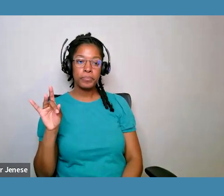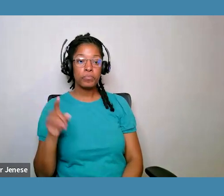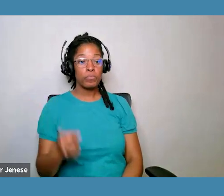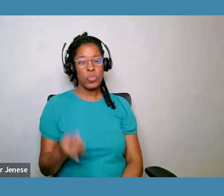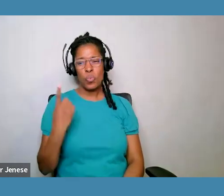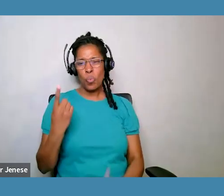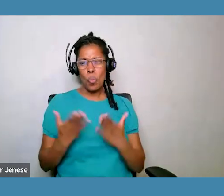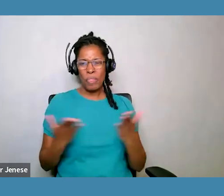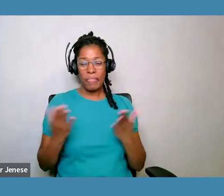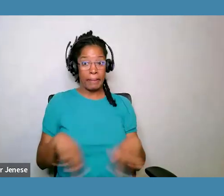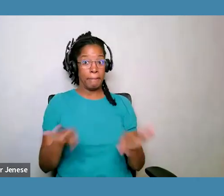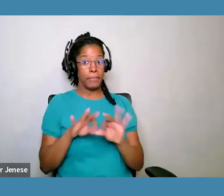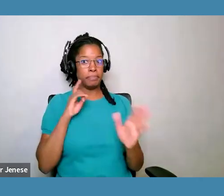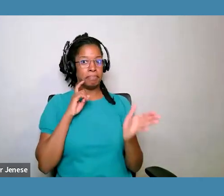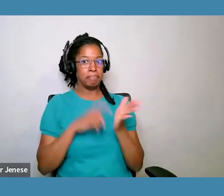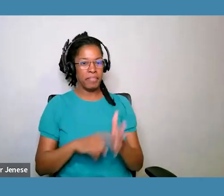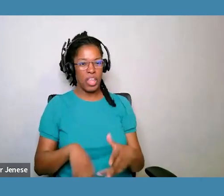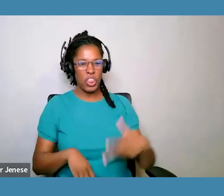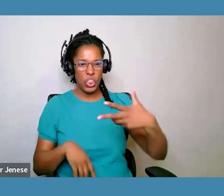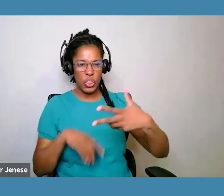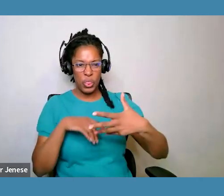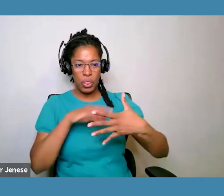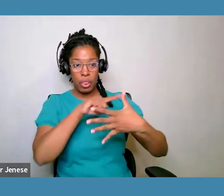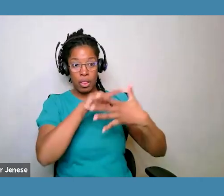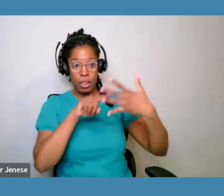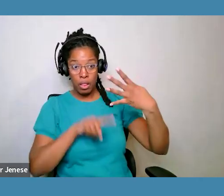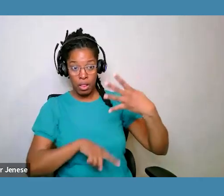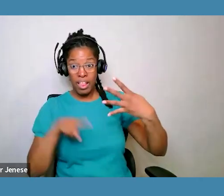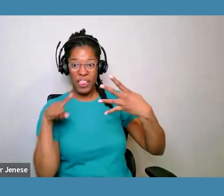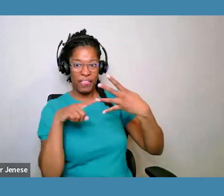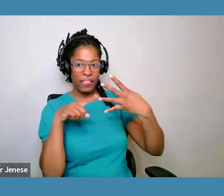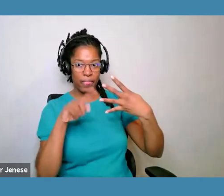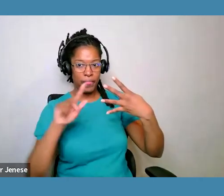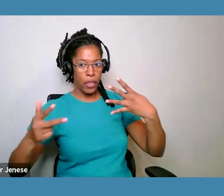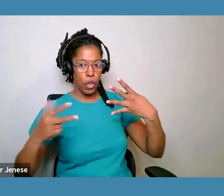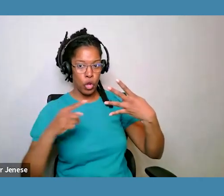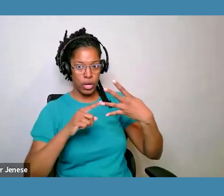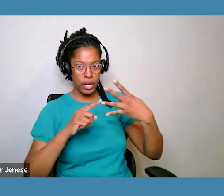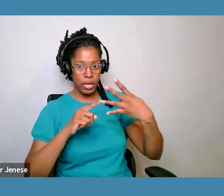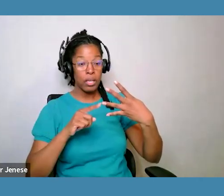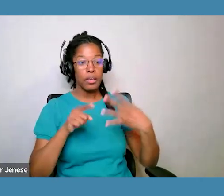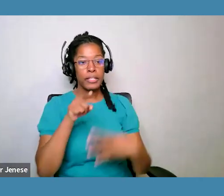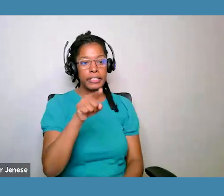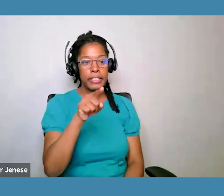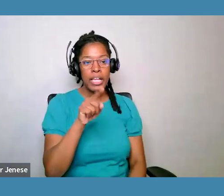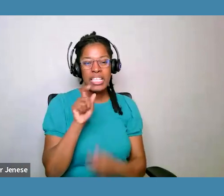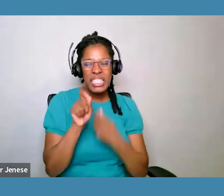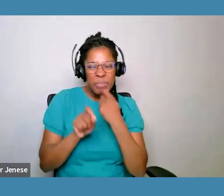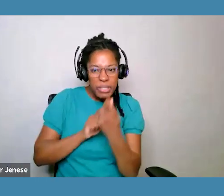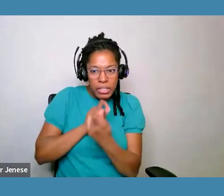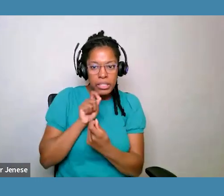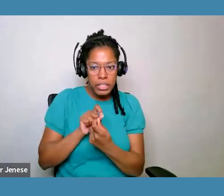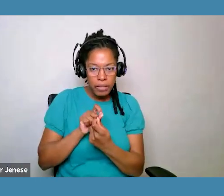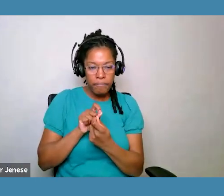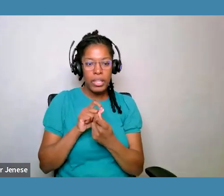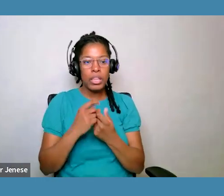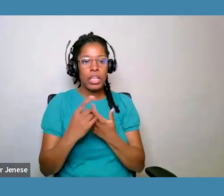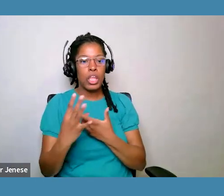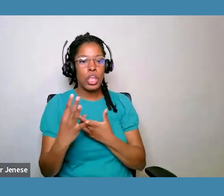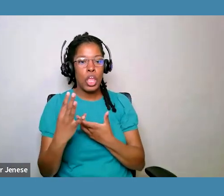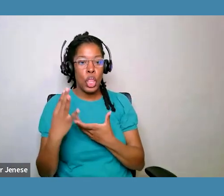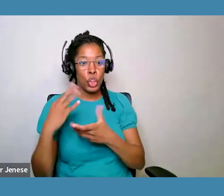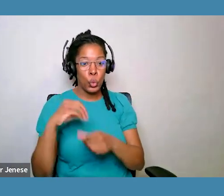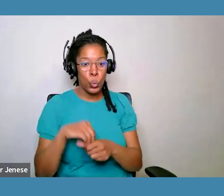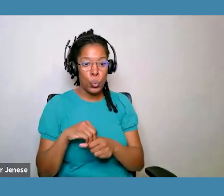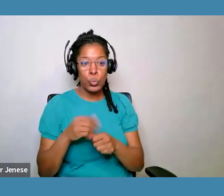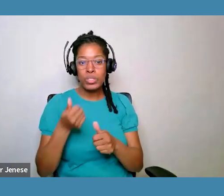thing I want to point out here is this third bullet point on this slide. They're specifically including any